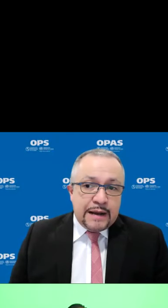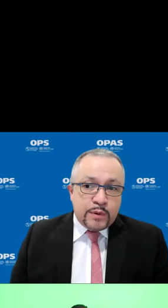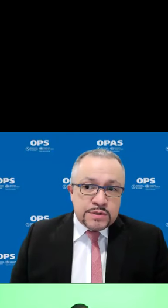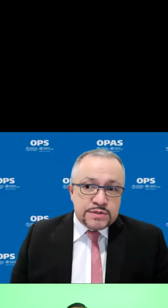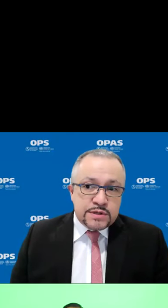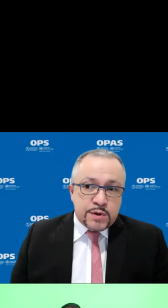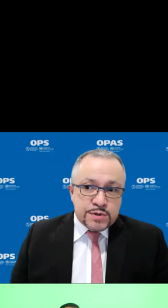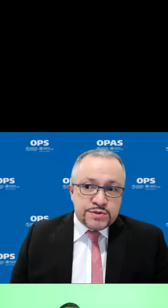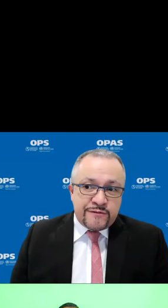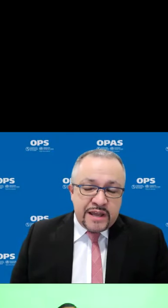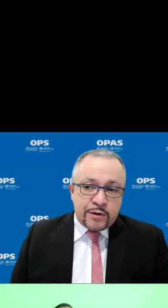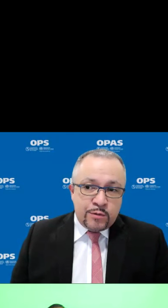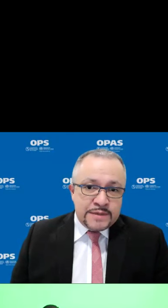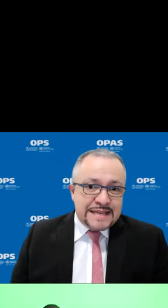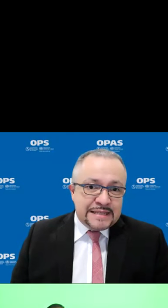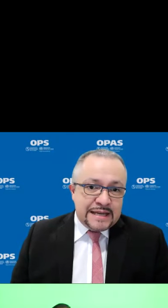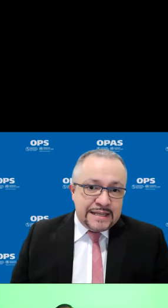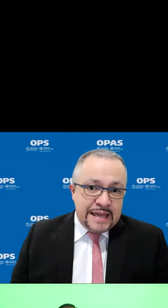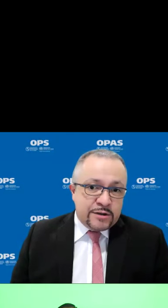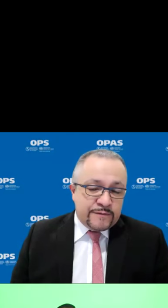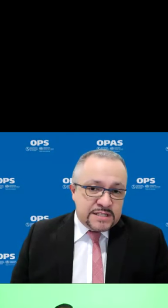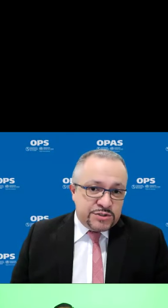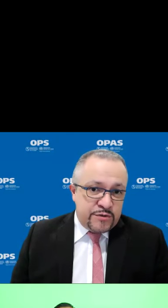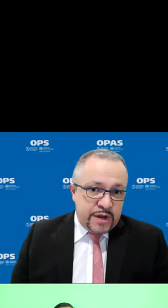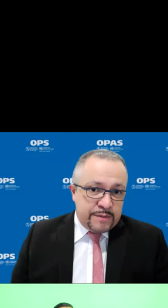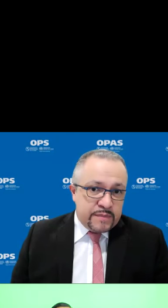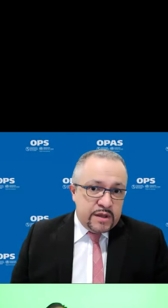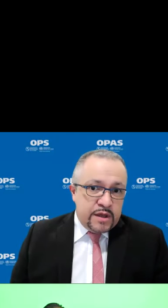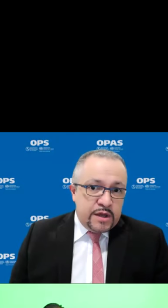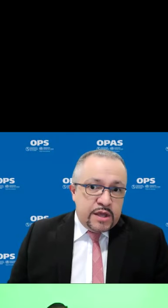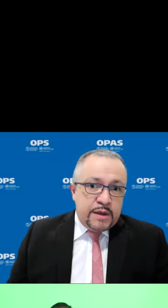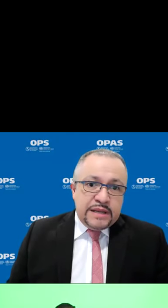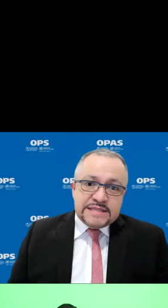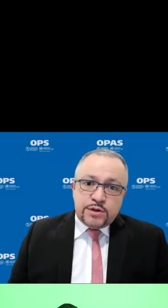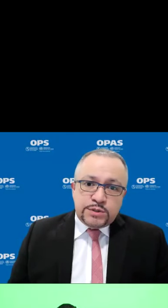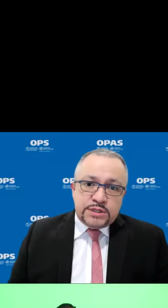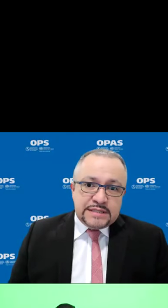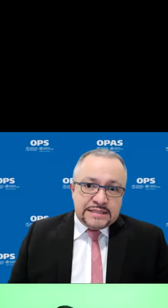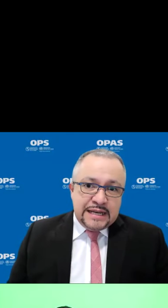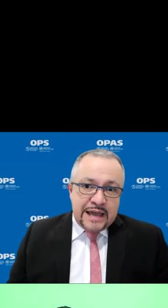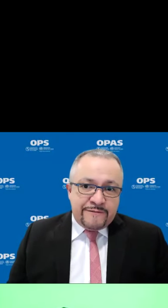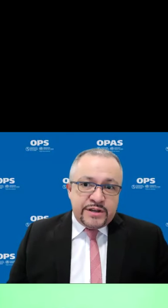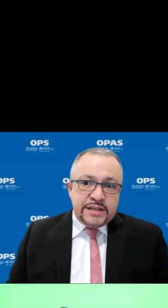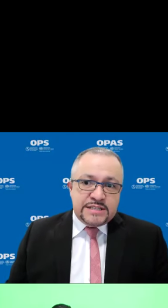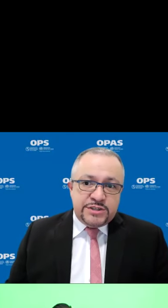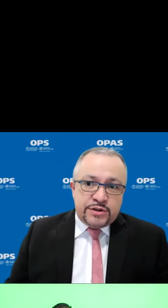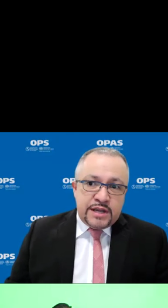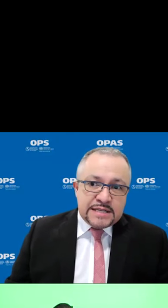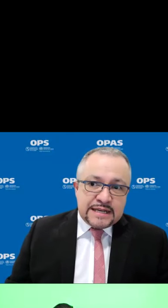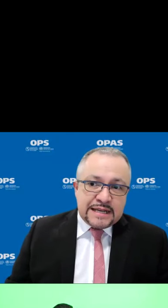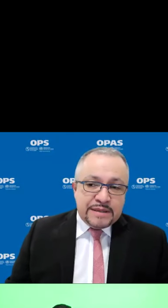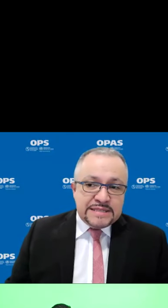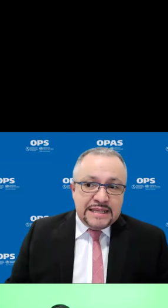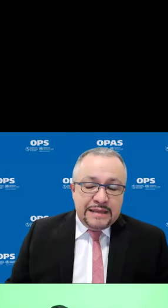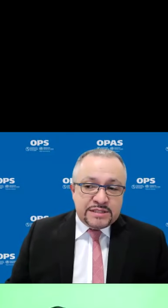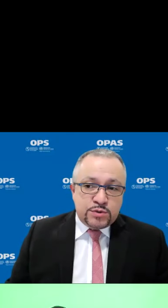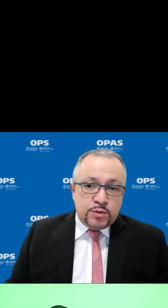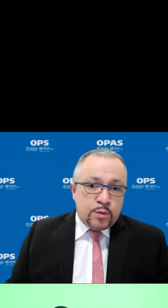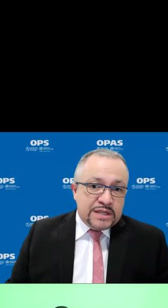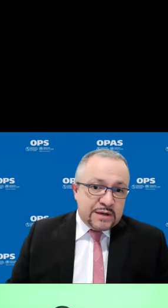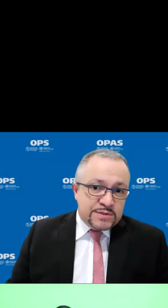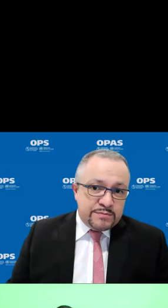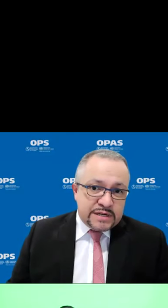a post-course survey that will be sent at the end of the session 3. Please note that the live training session has a capacity